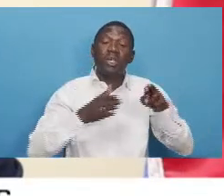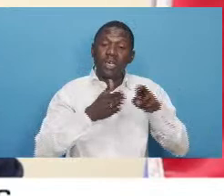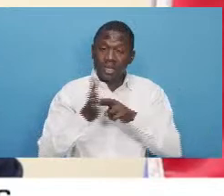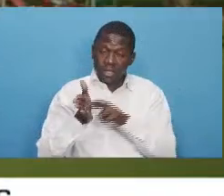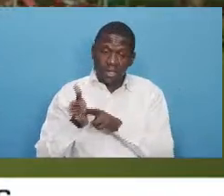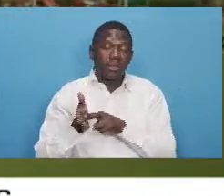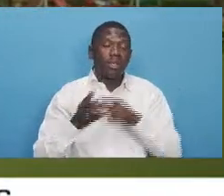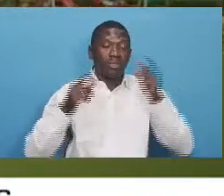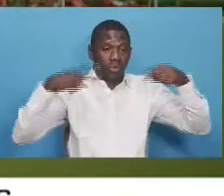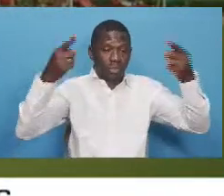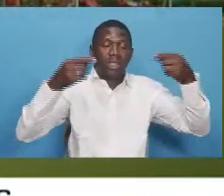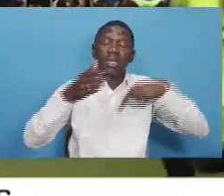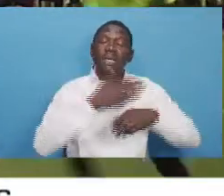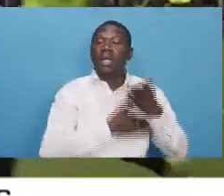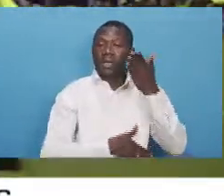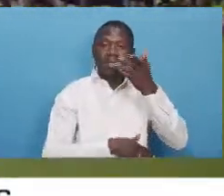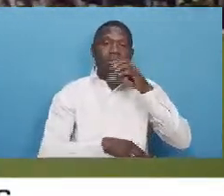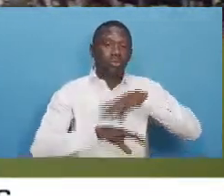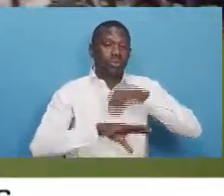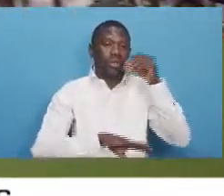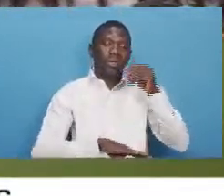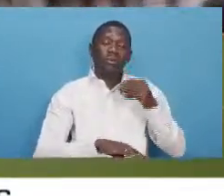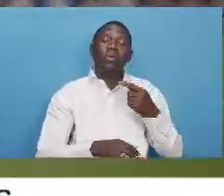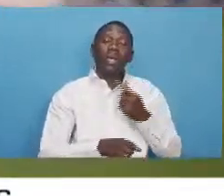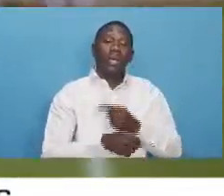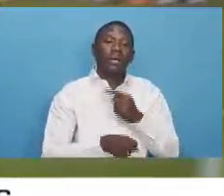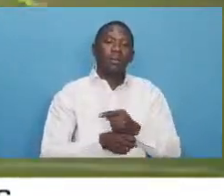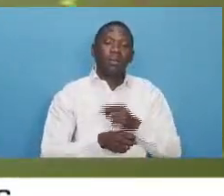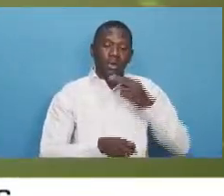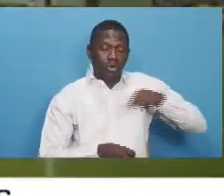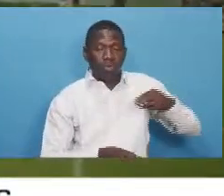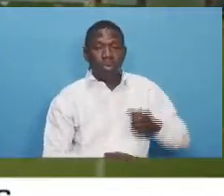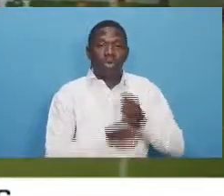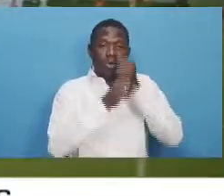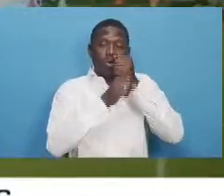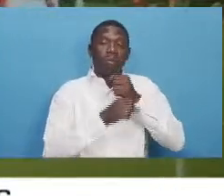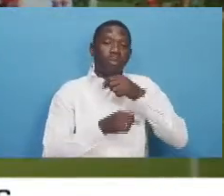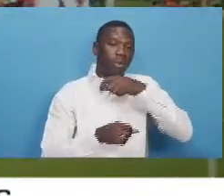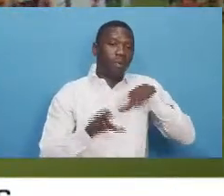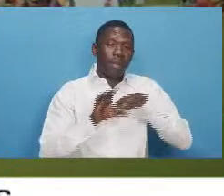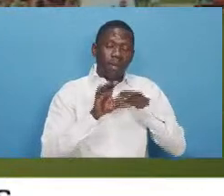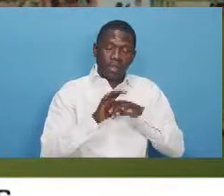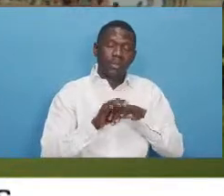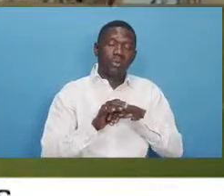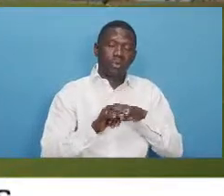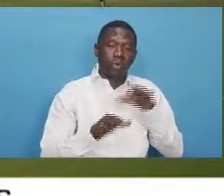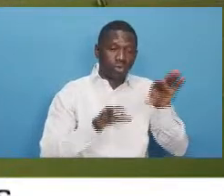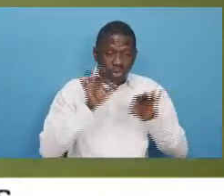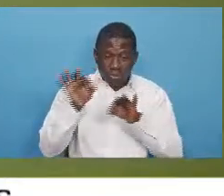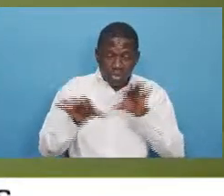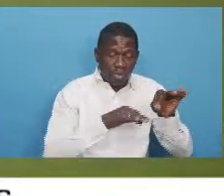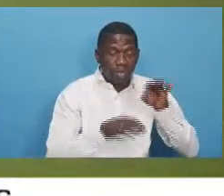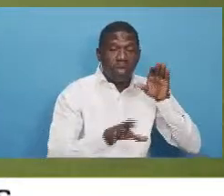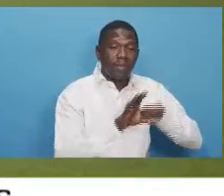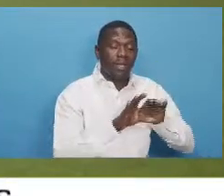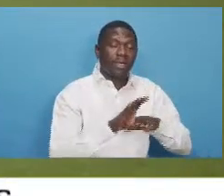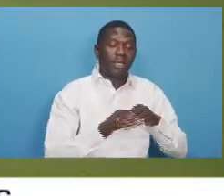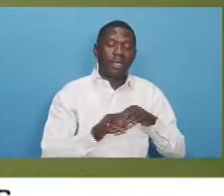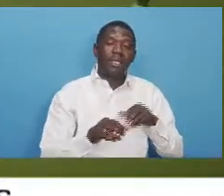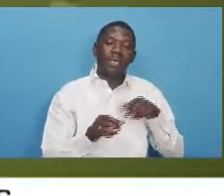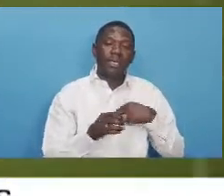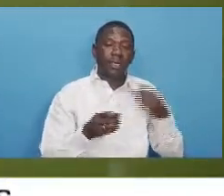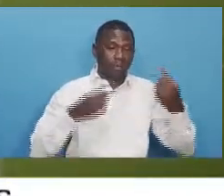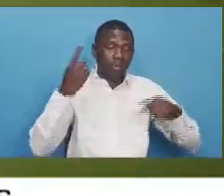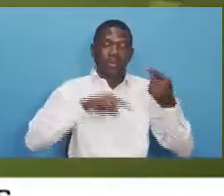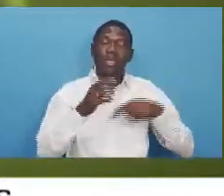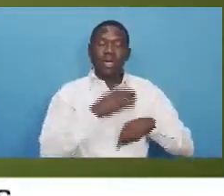success out there in Sweden. With the Gambia's Norway Cup officials set to hold final selection sessions in a mini-tournament to be played at Q City on